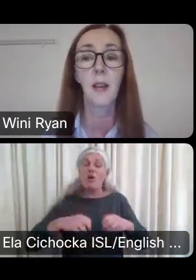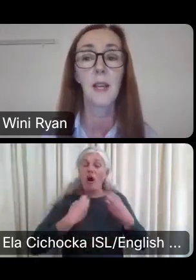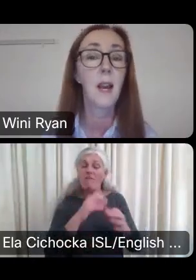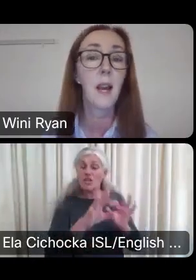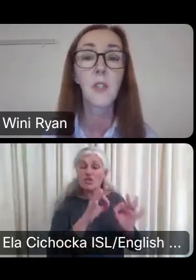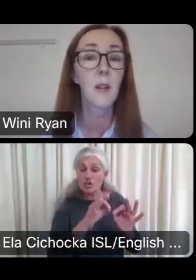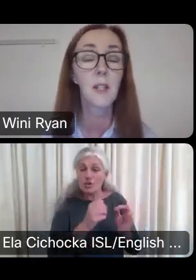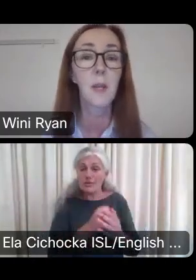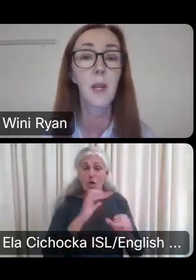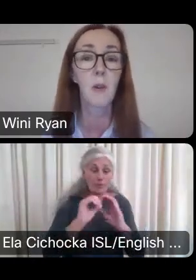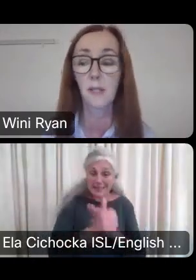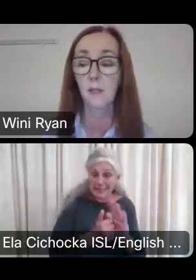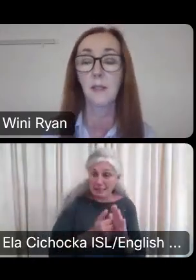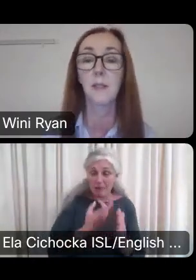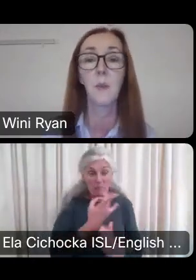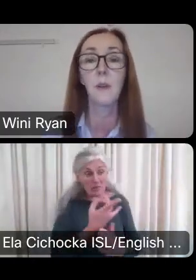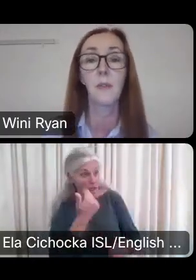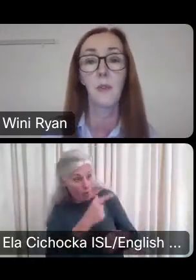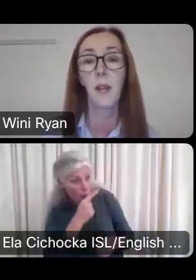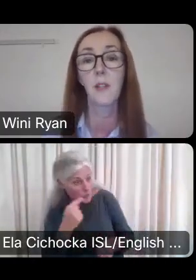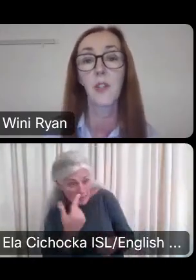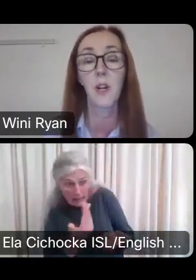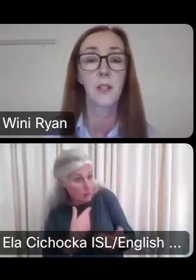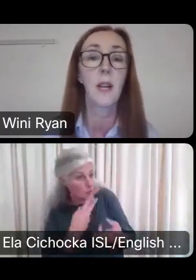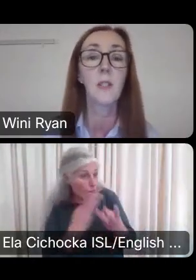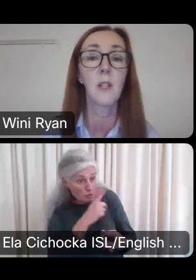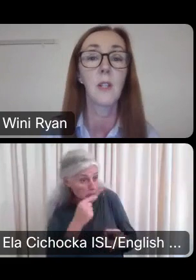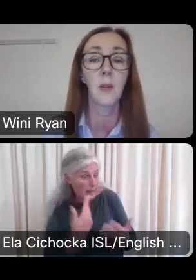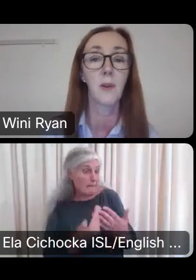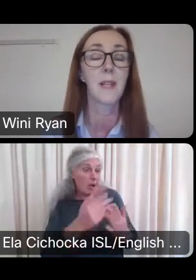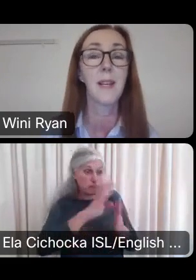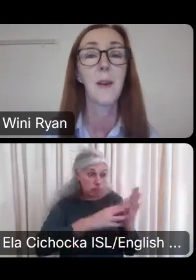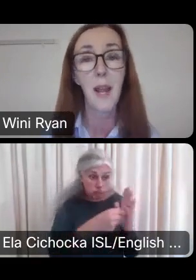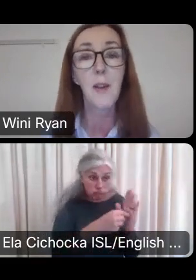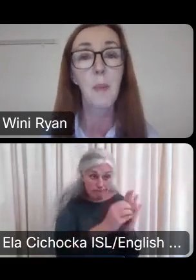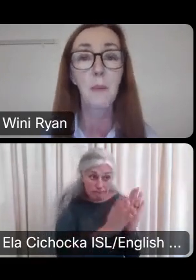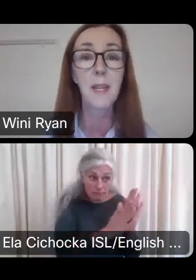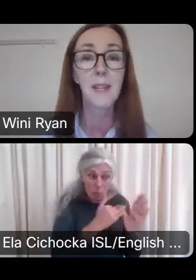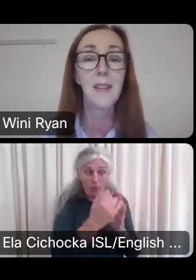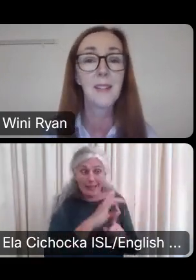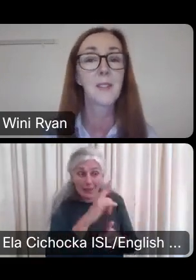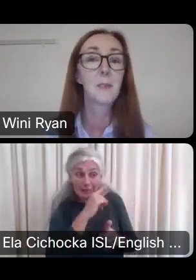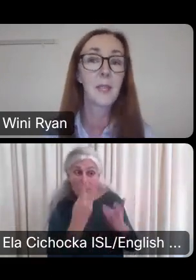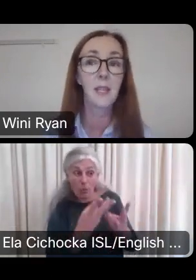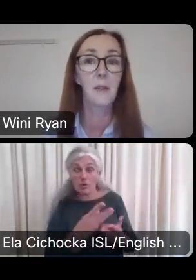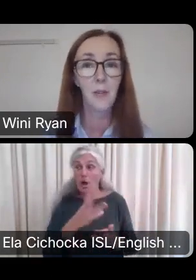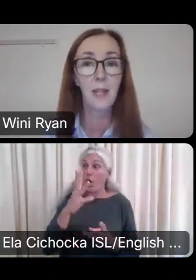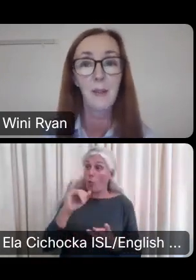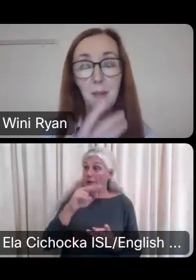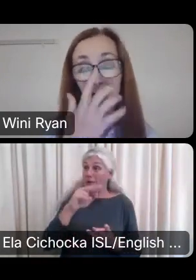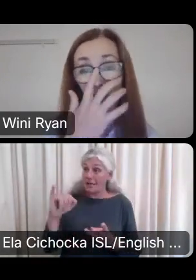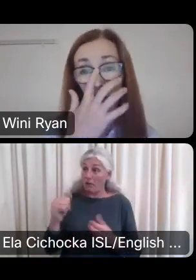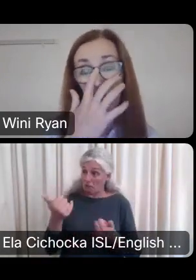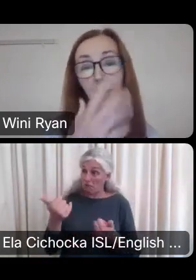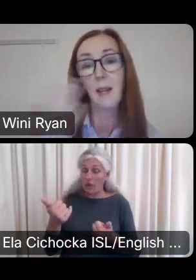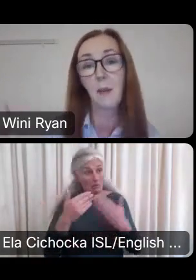skill like, how do you like to be called? It says Winifred Ryan on your chart. How do you like to be called? Well, I go by Winnie. So thank you for giving